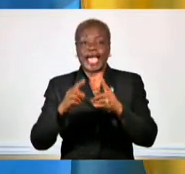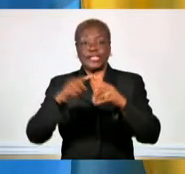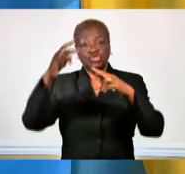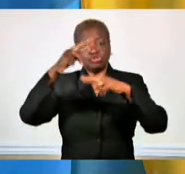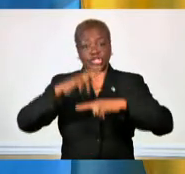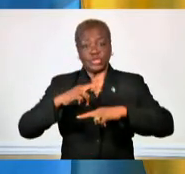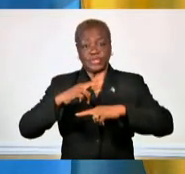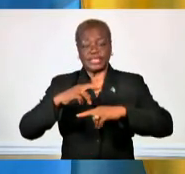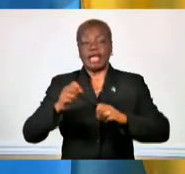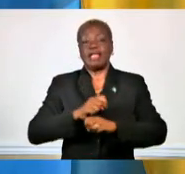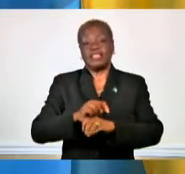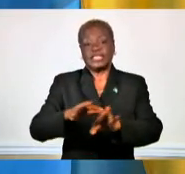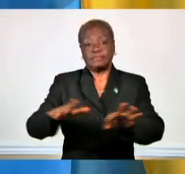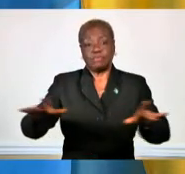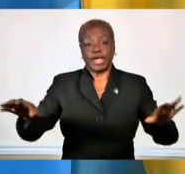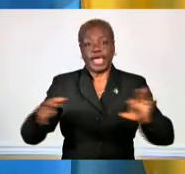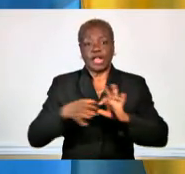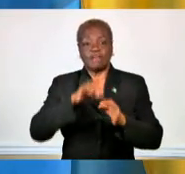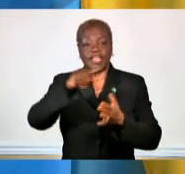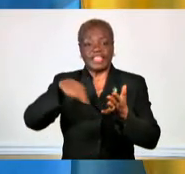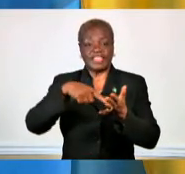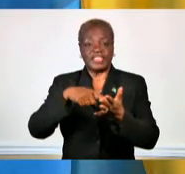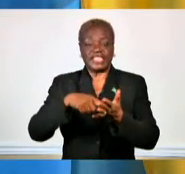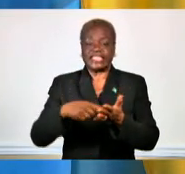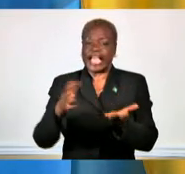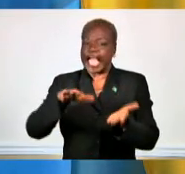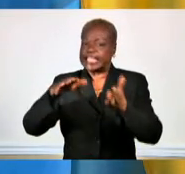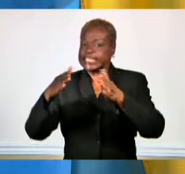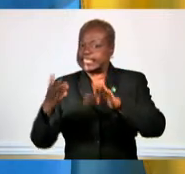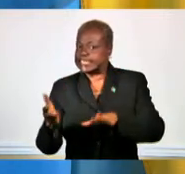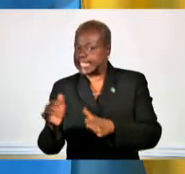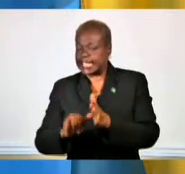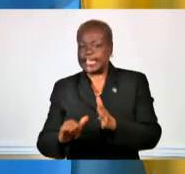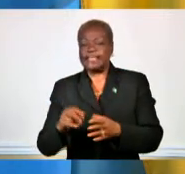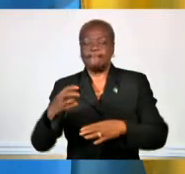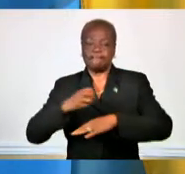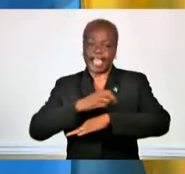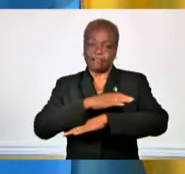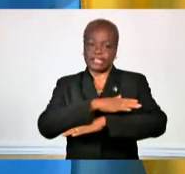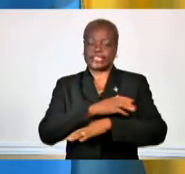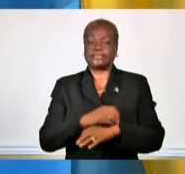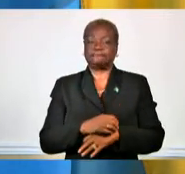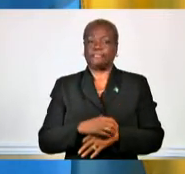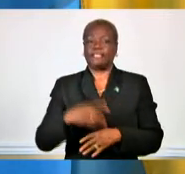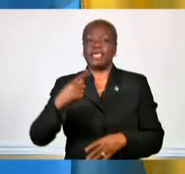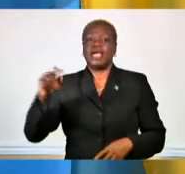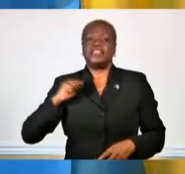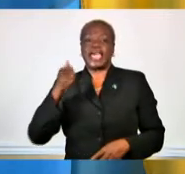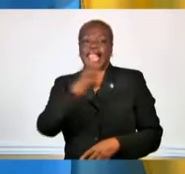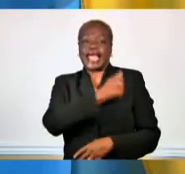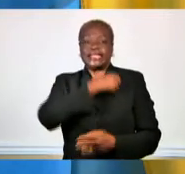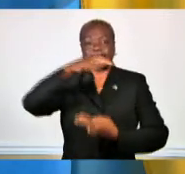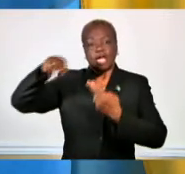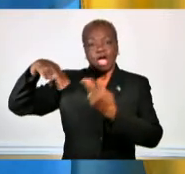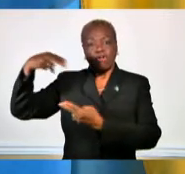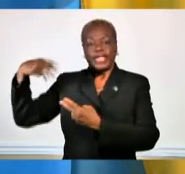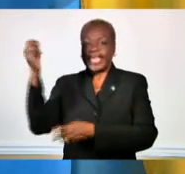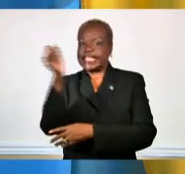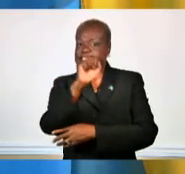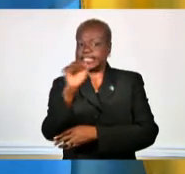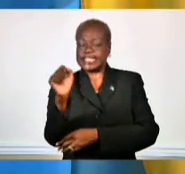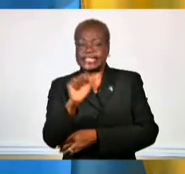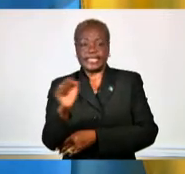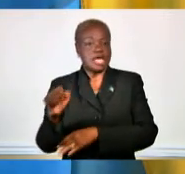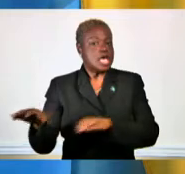reduce the spread of this deadly virus. The Atlantic hurricane season does